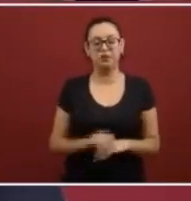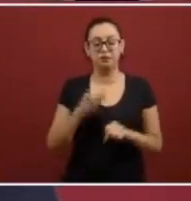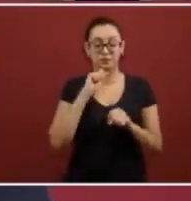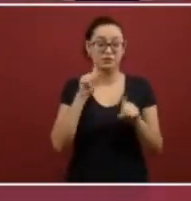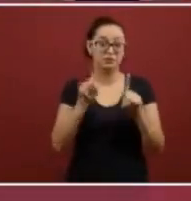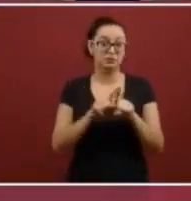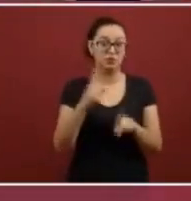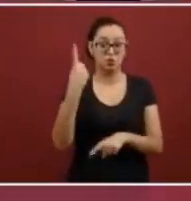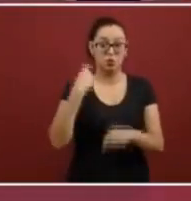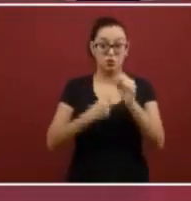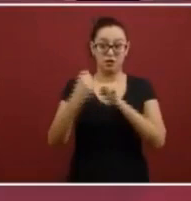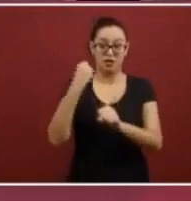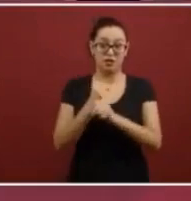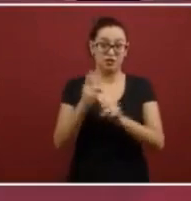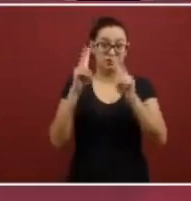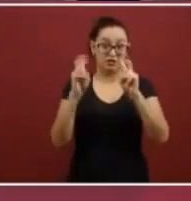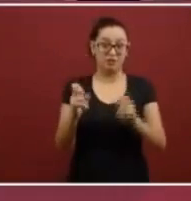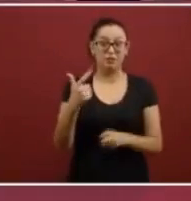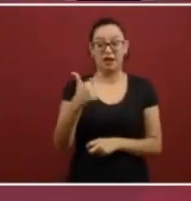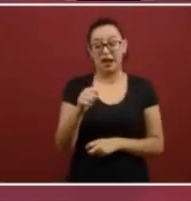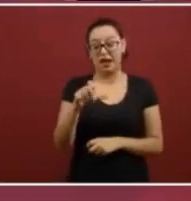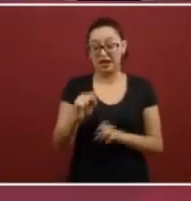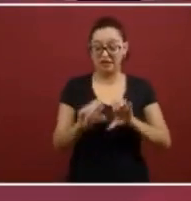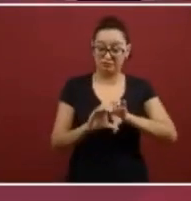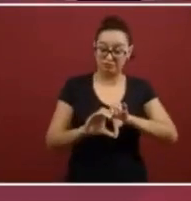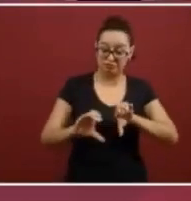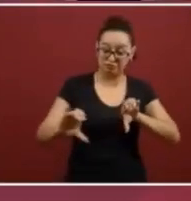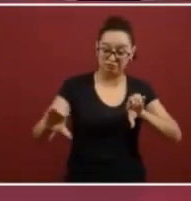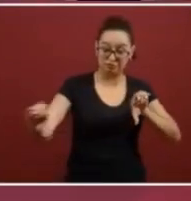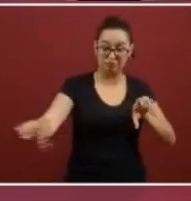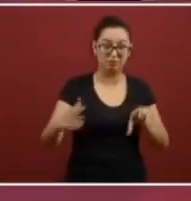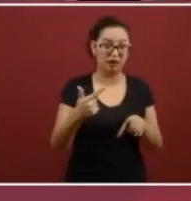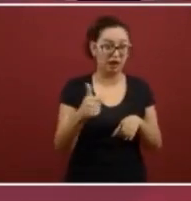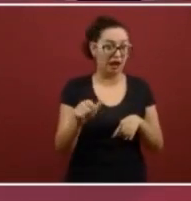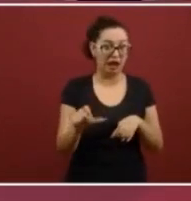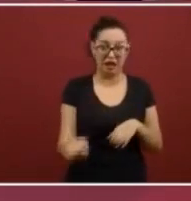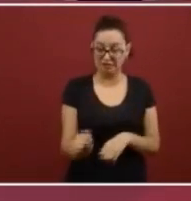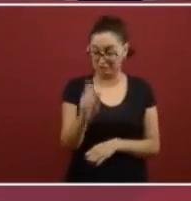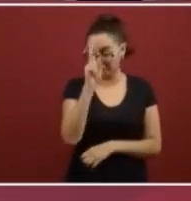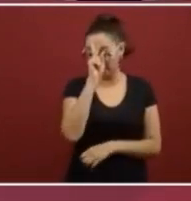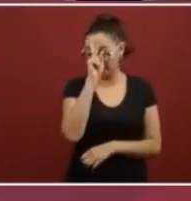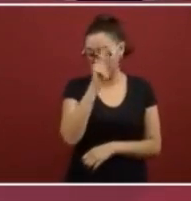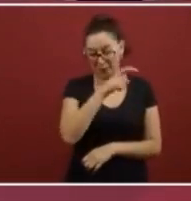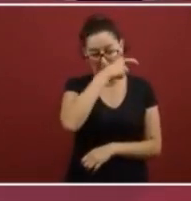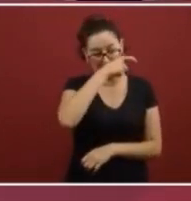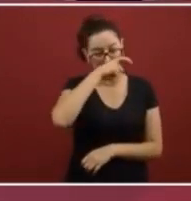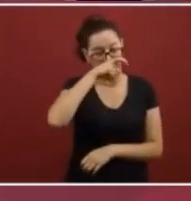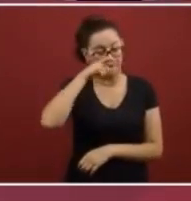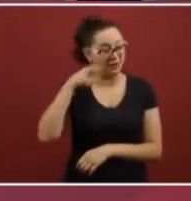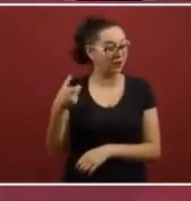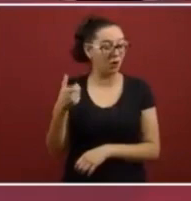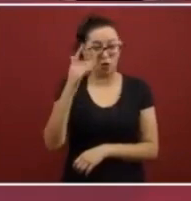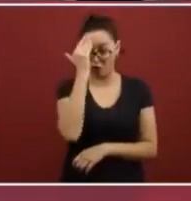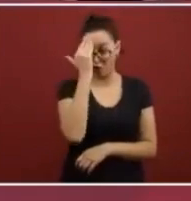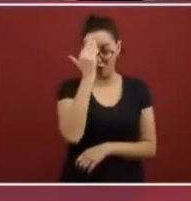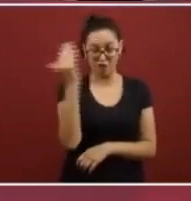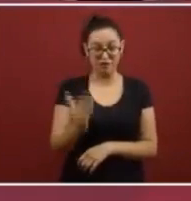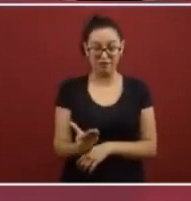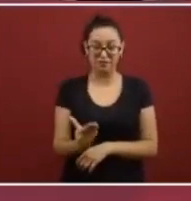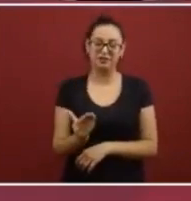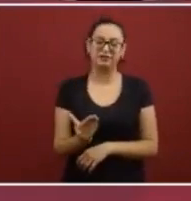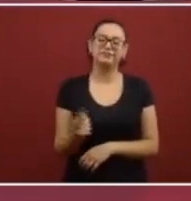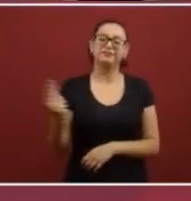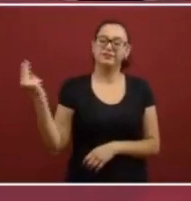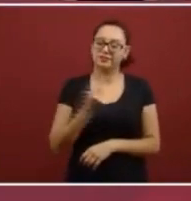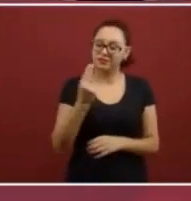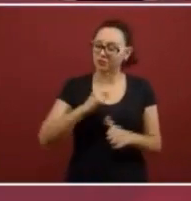trying to get rid of it so that they can privatize contratos it, leoninos. like the gas Entonces, estamos ducts. limpiando They de put in the corrupción gas